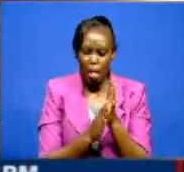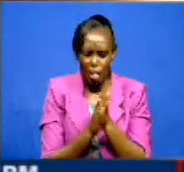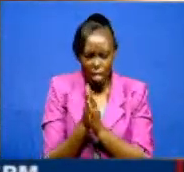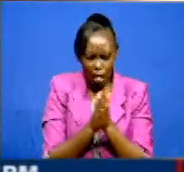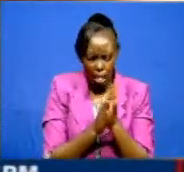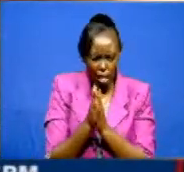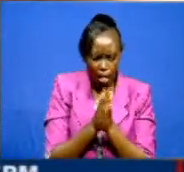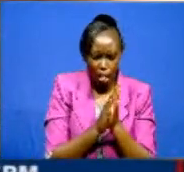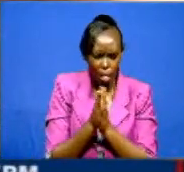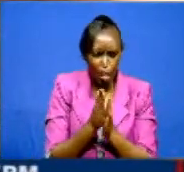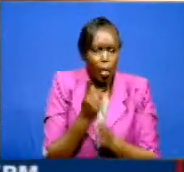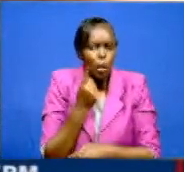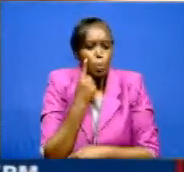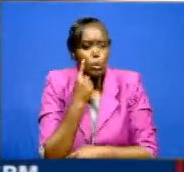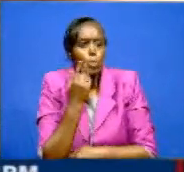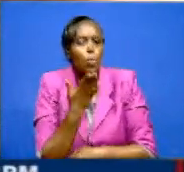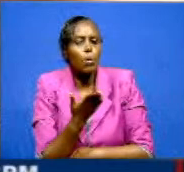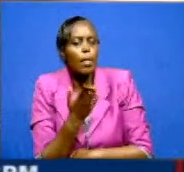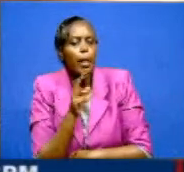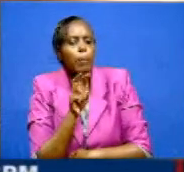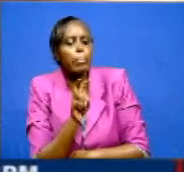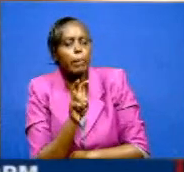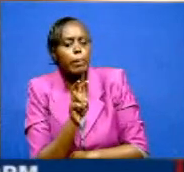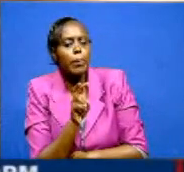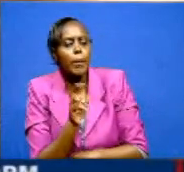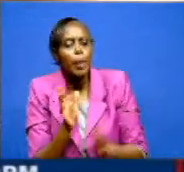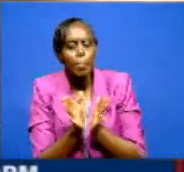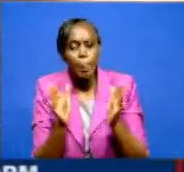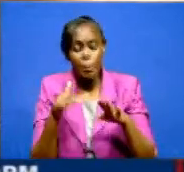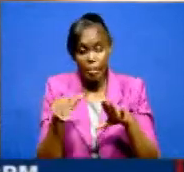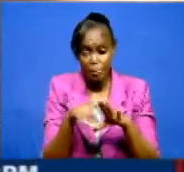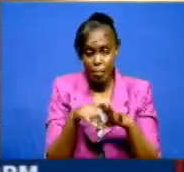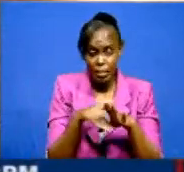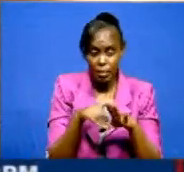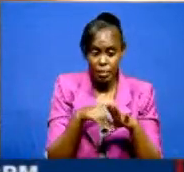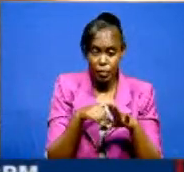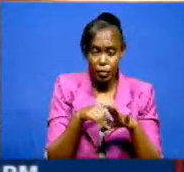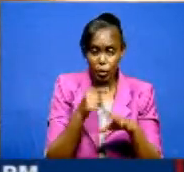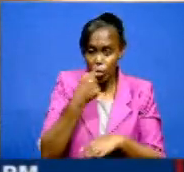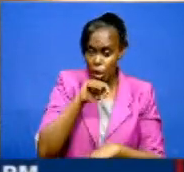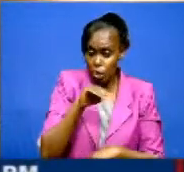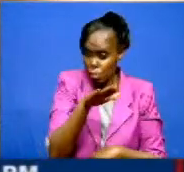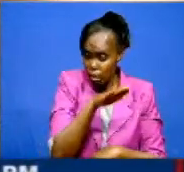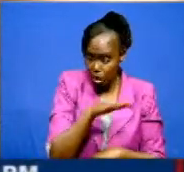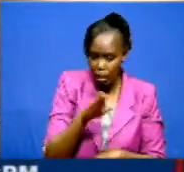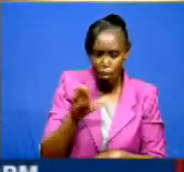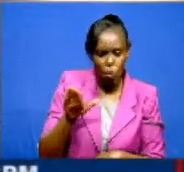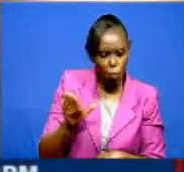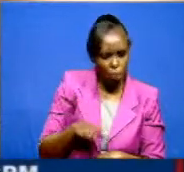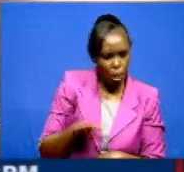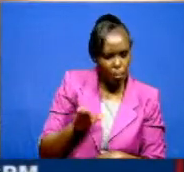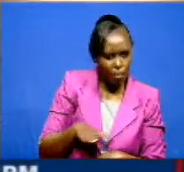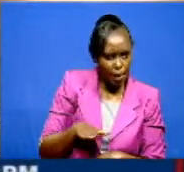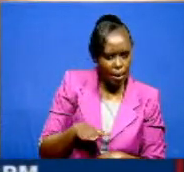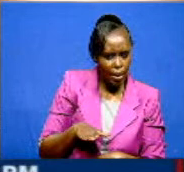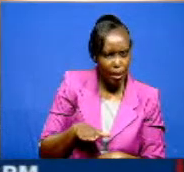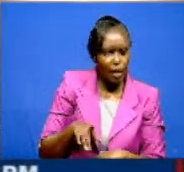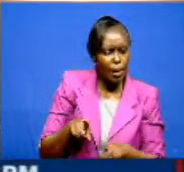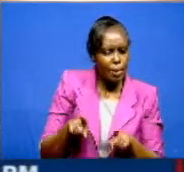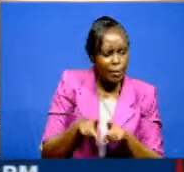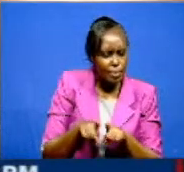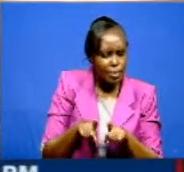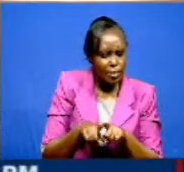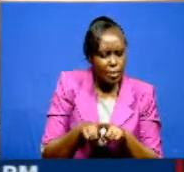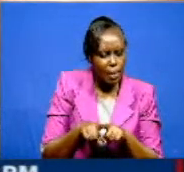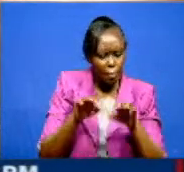saw in Kitui when we were doing that public participation, the women, even